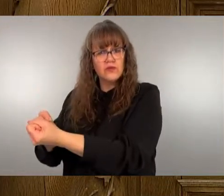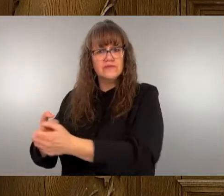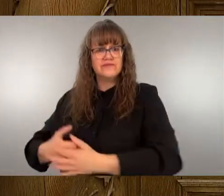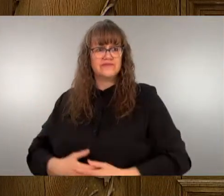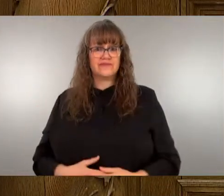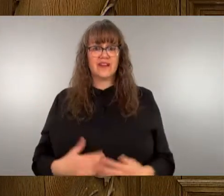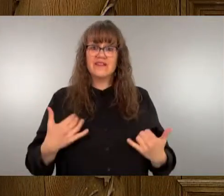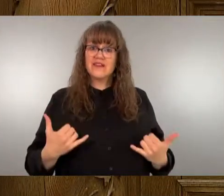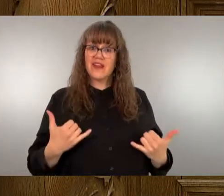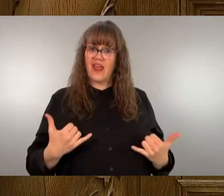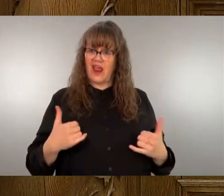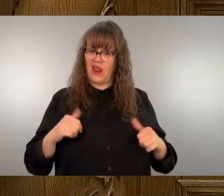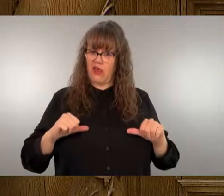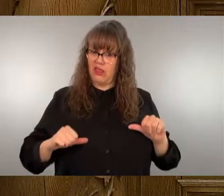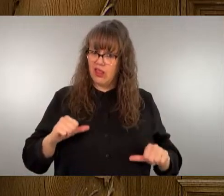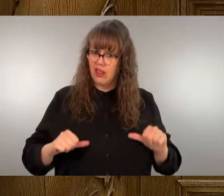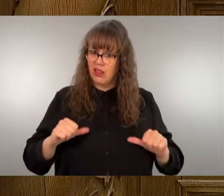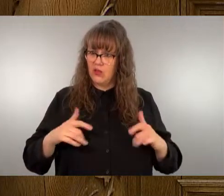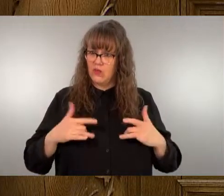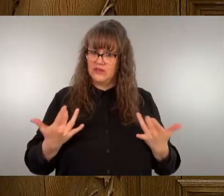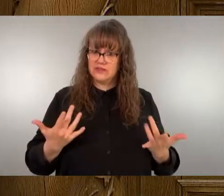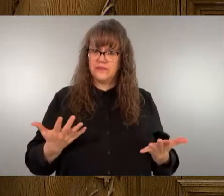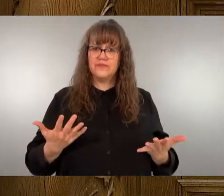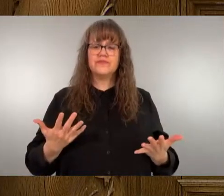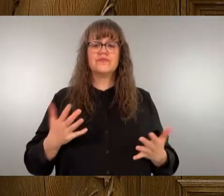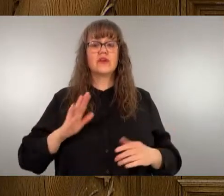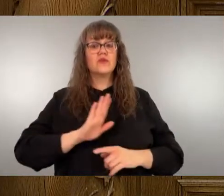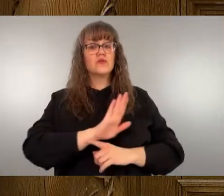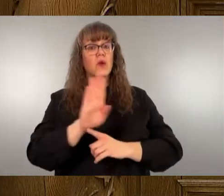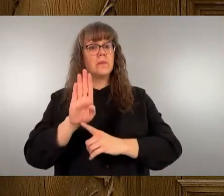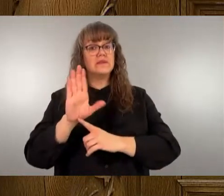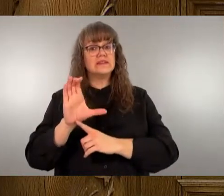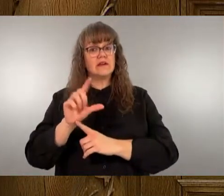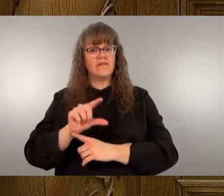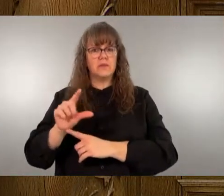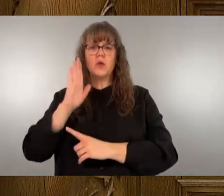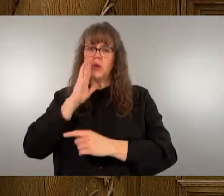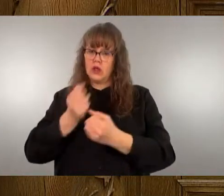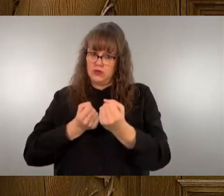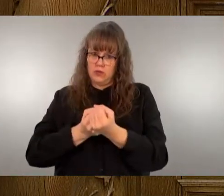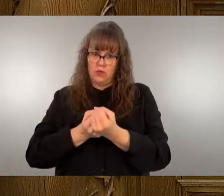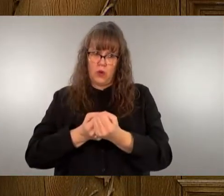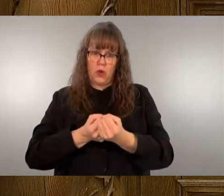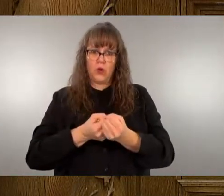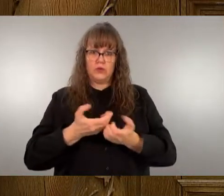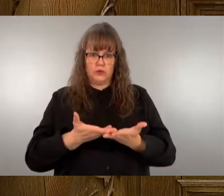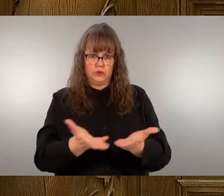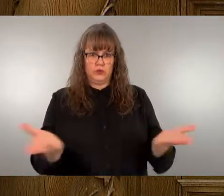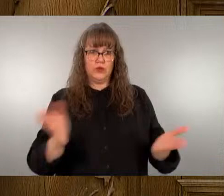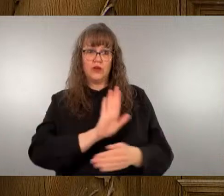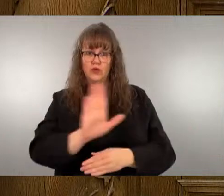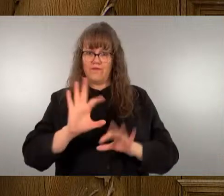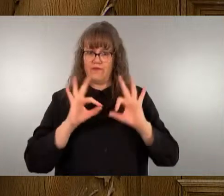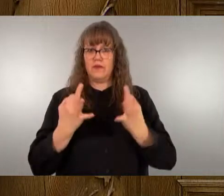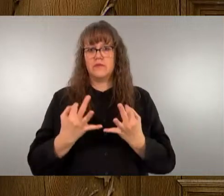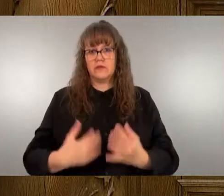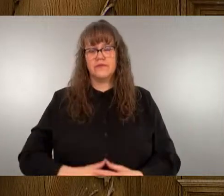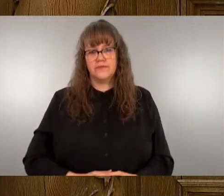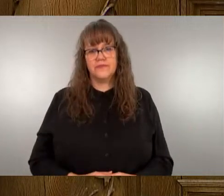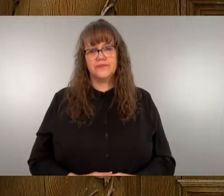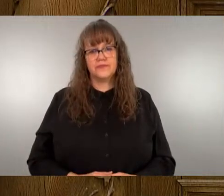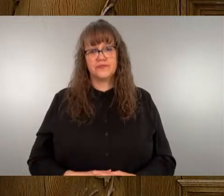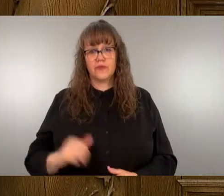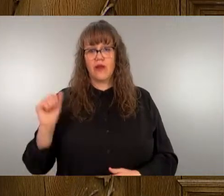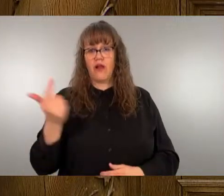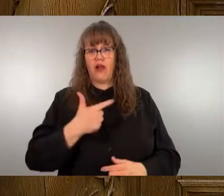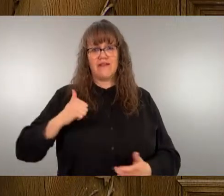your family. As proud British Columbians and Canadians, we are called on to meet this moment the same